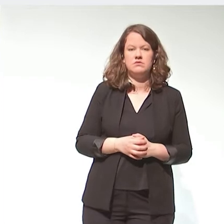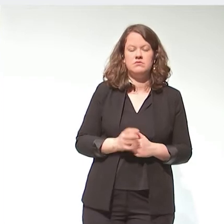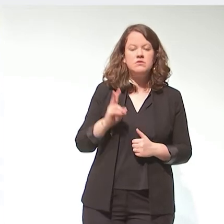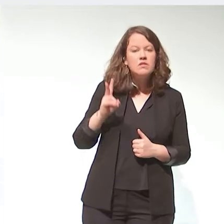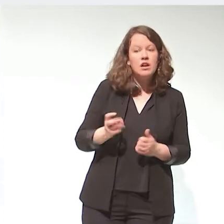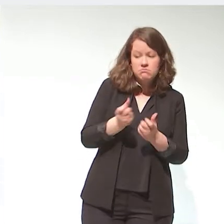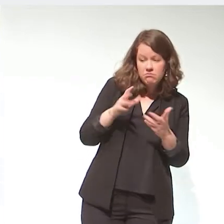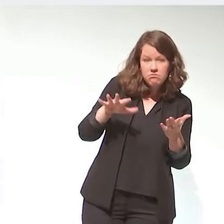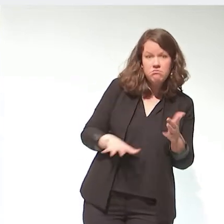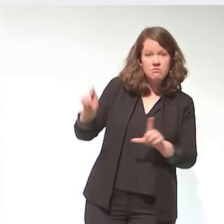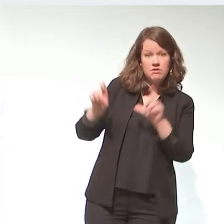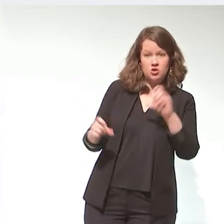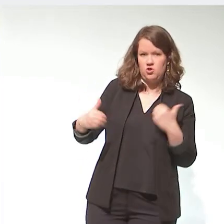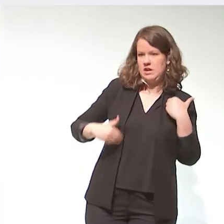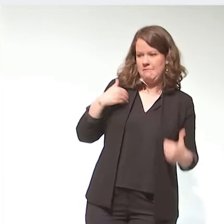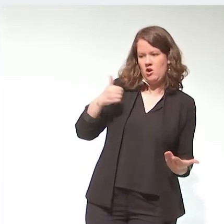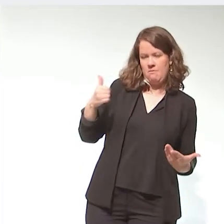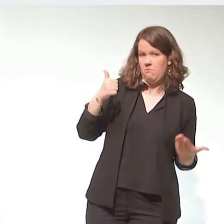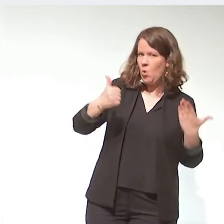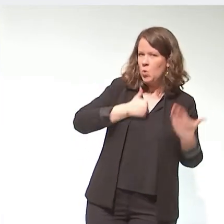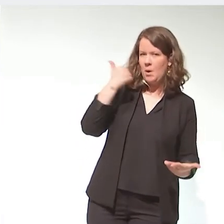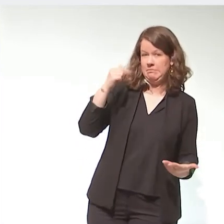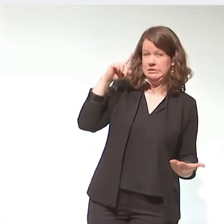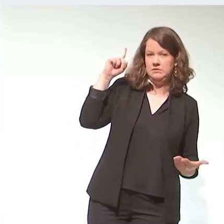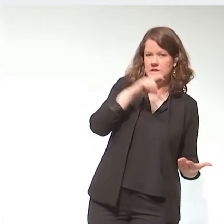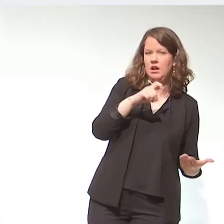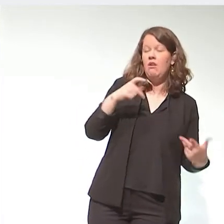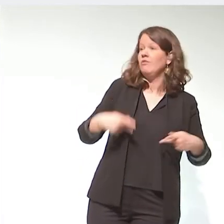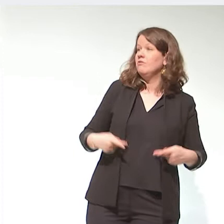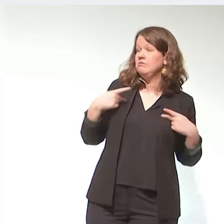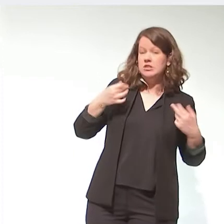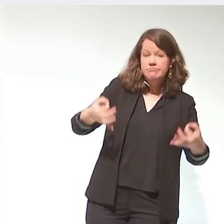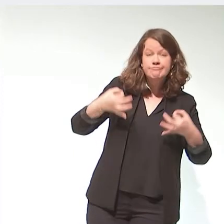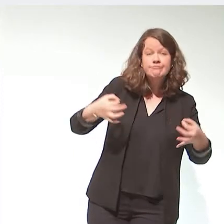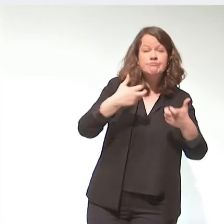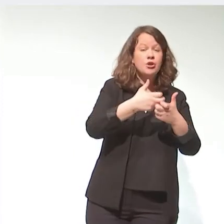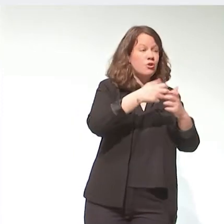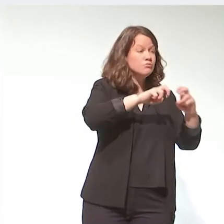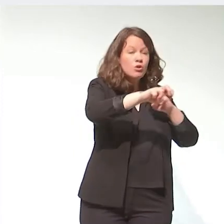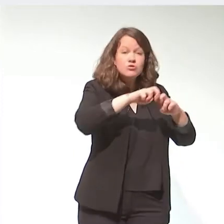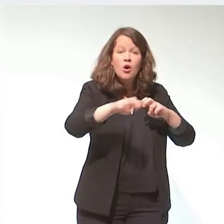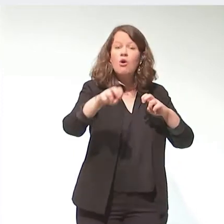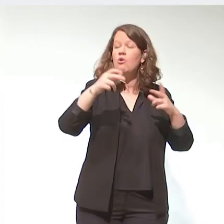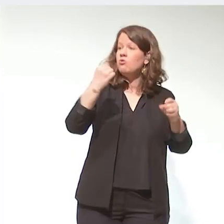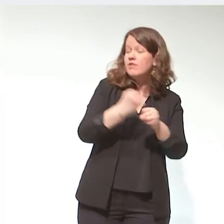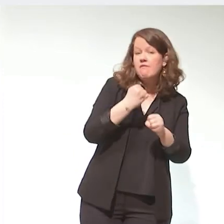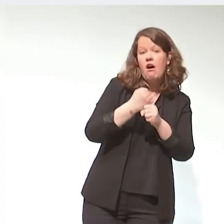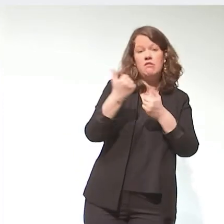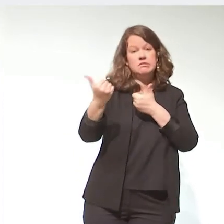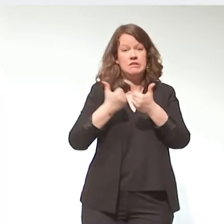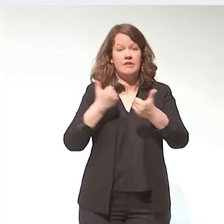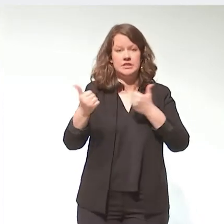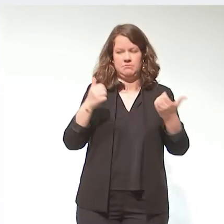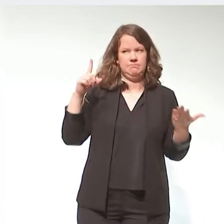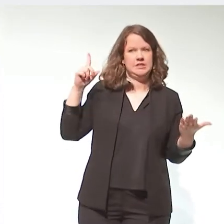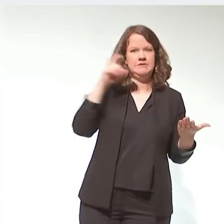services, acquiring goods and services due to inaccessible environment. And I think the first step, what needed to be